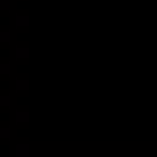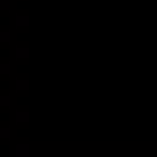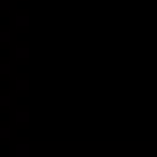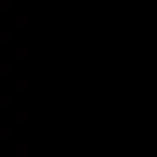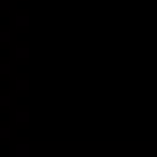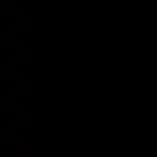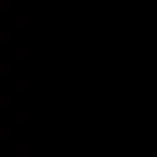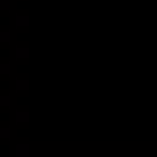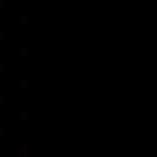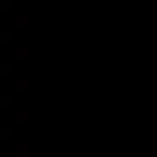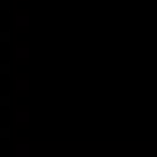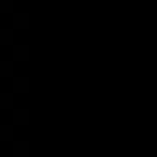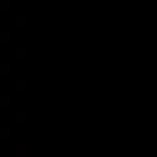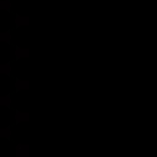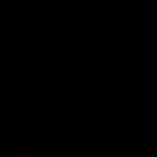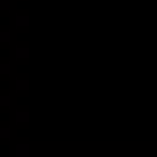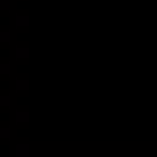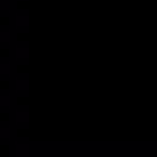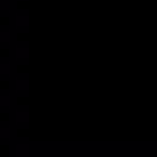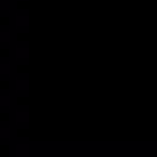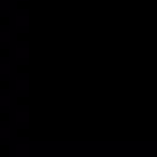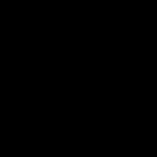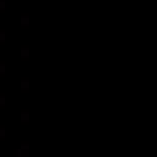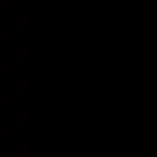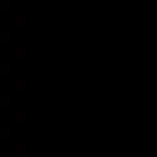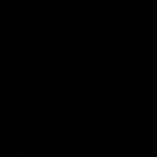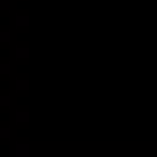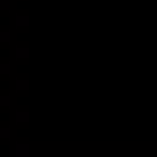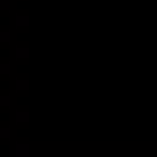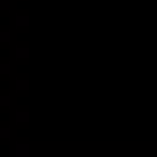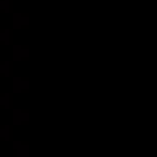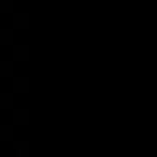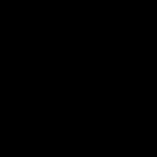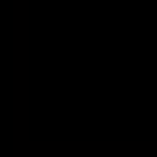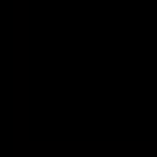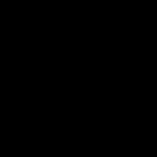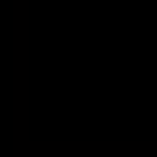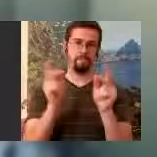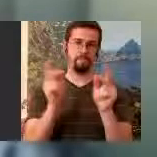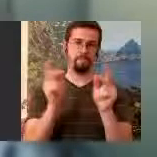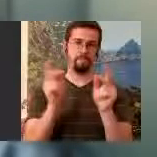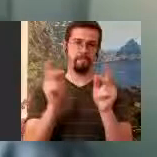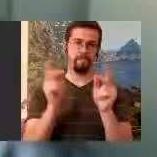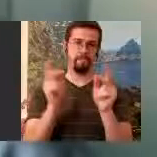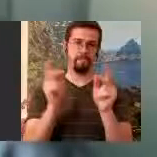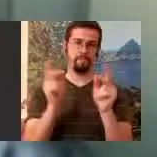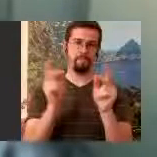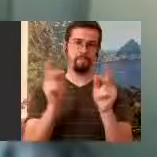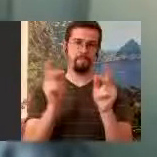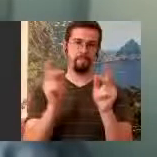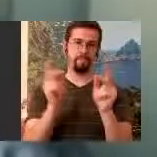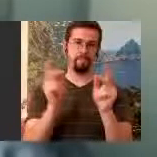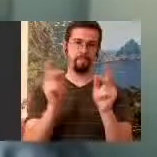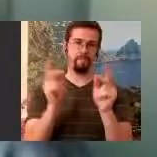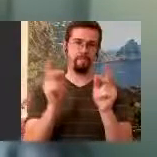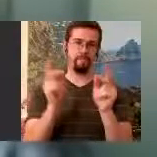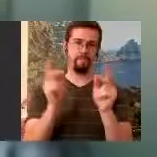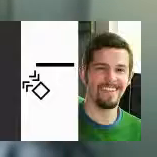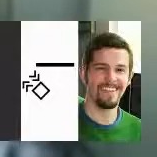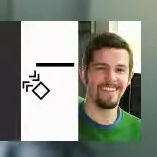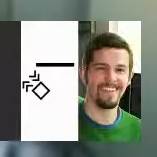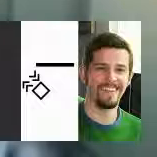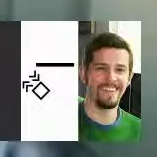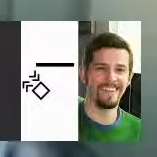it. I think this concludes my presentation. I thank you all for watching